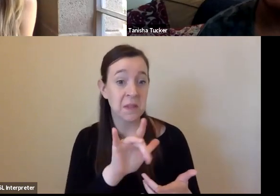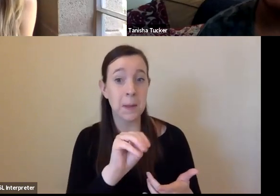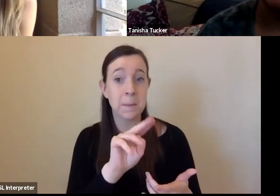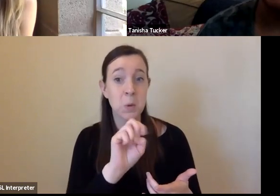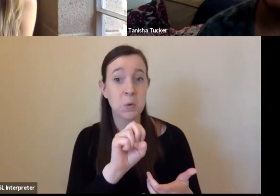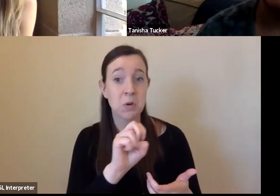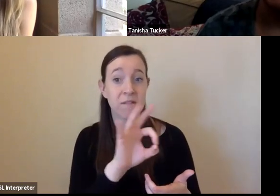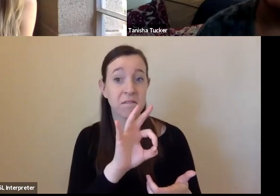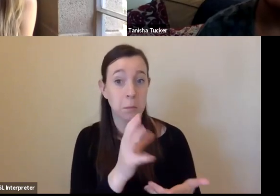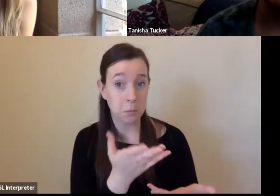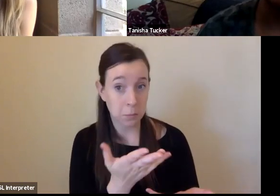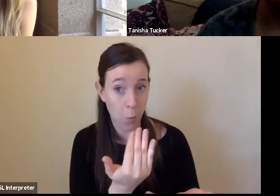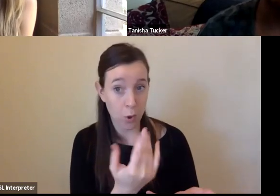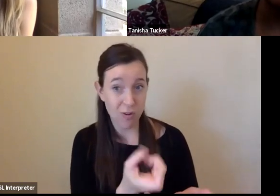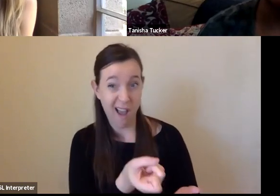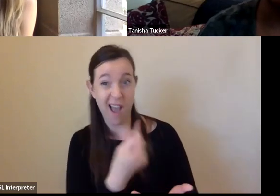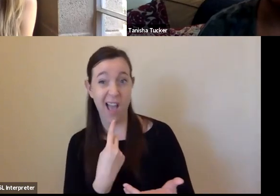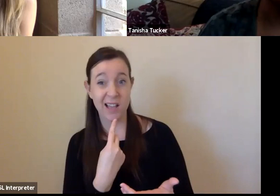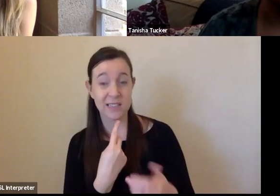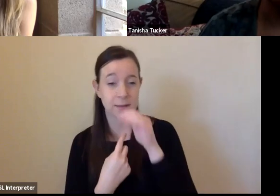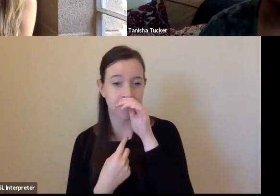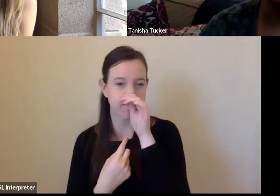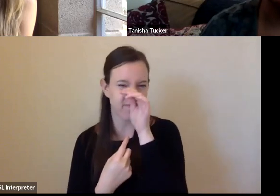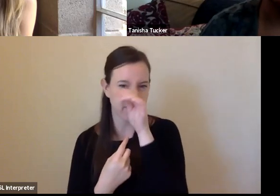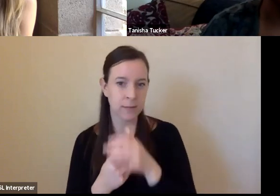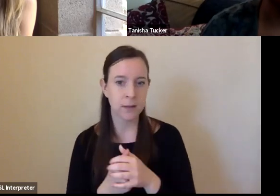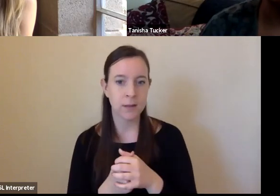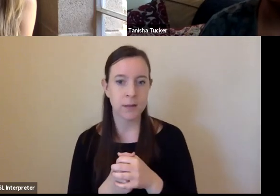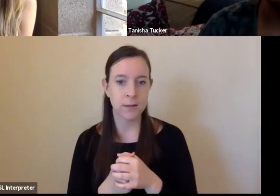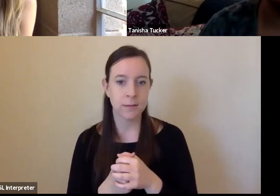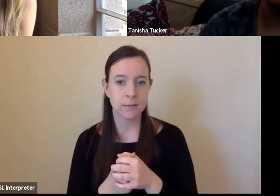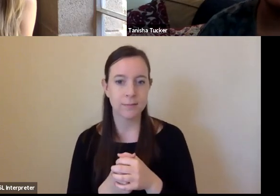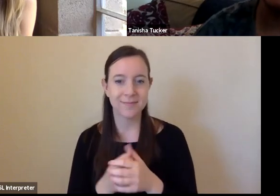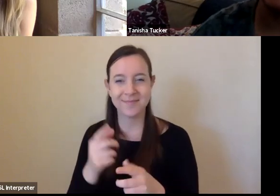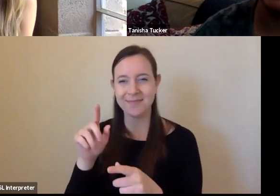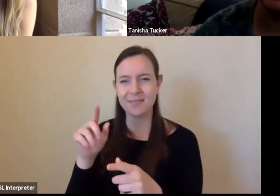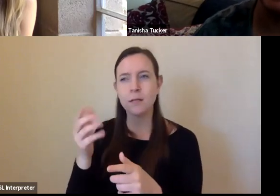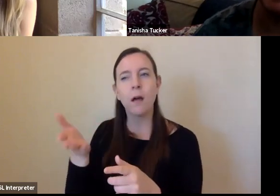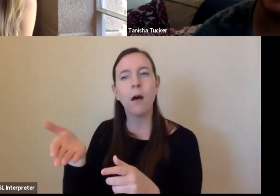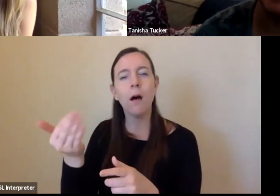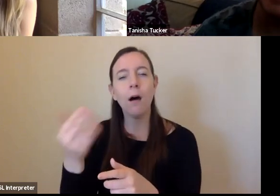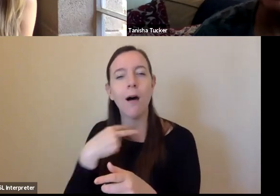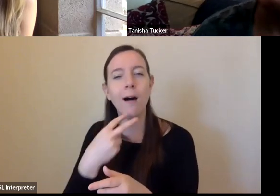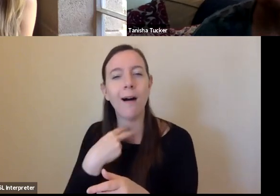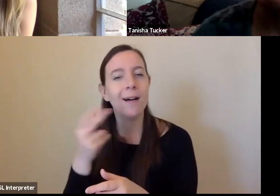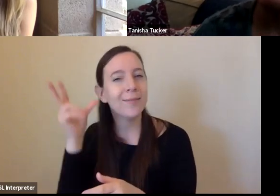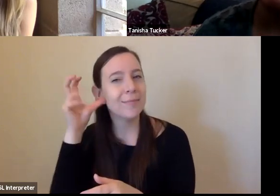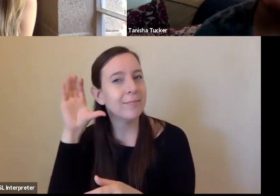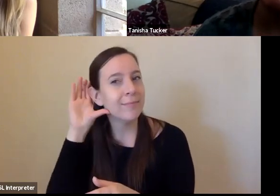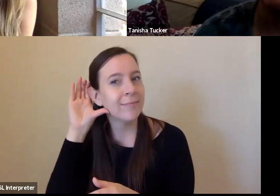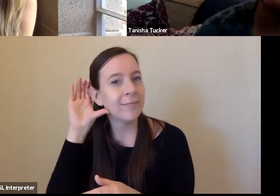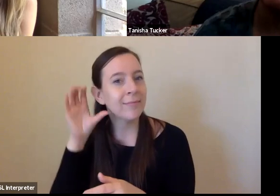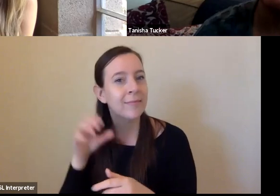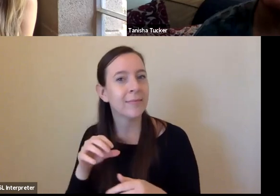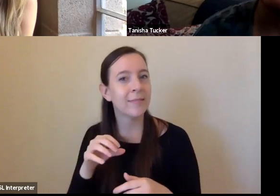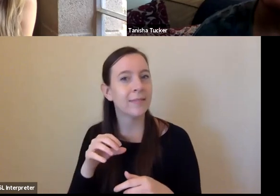Are you willing to ask it? Be online with us, Jesus. Jesus, can you ask? Can maybe he's not. Okay.